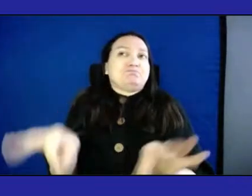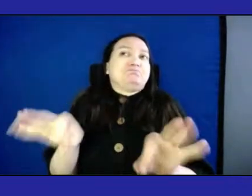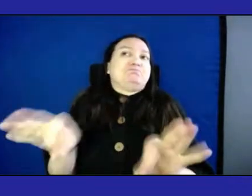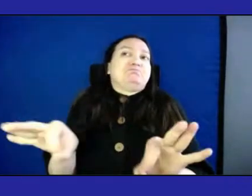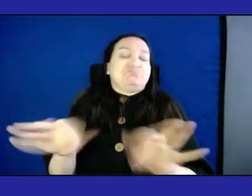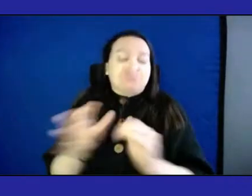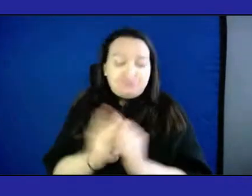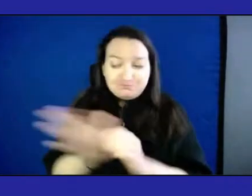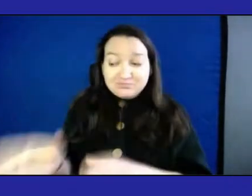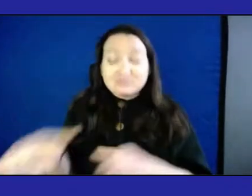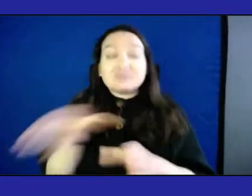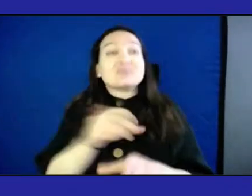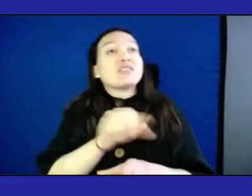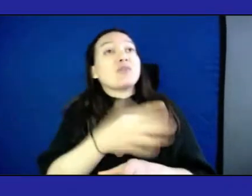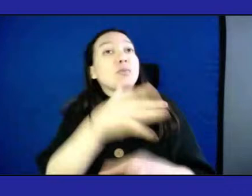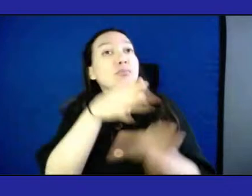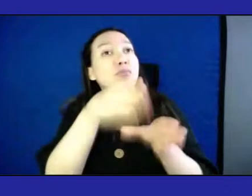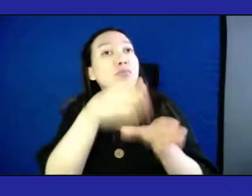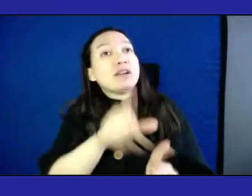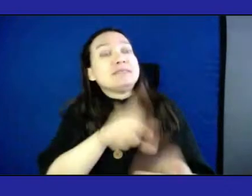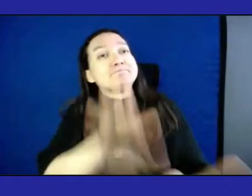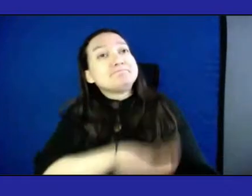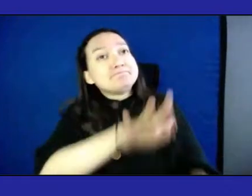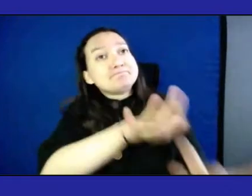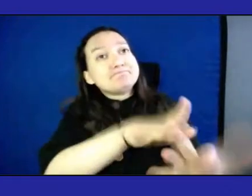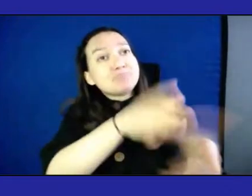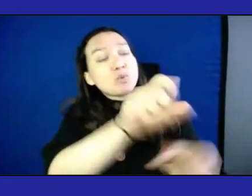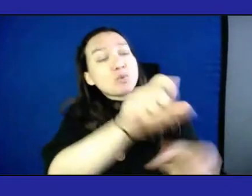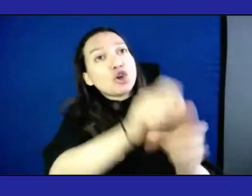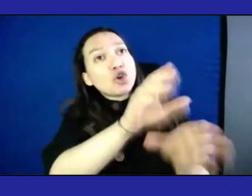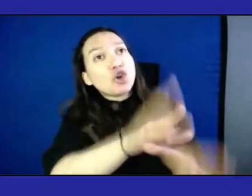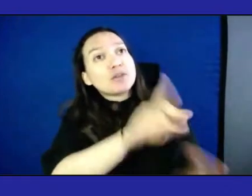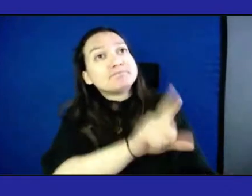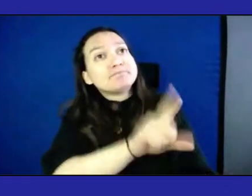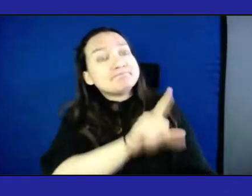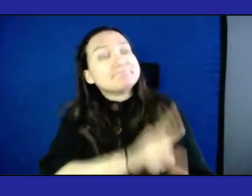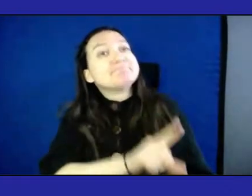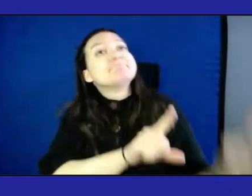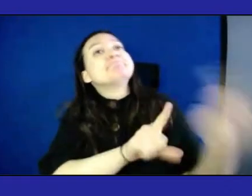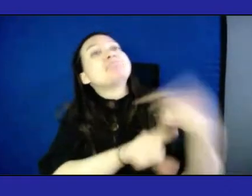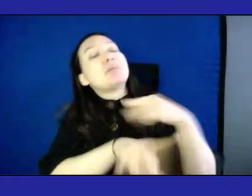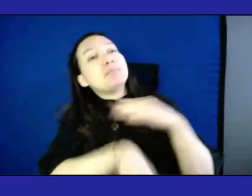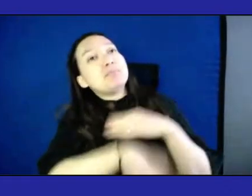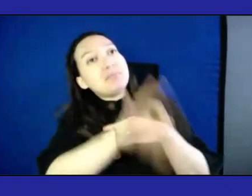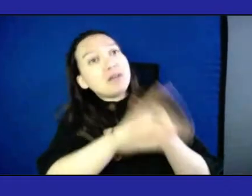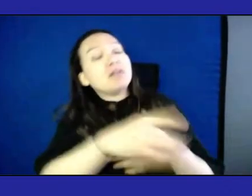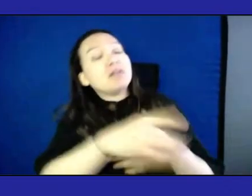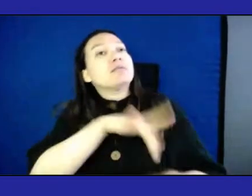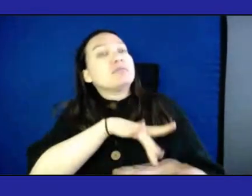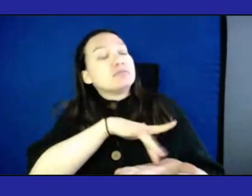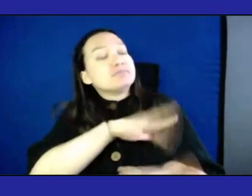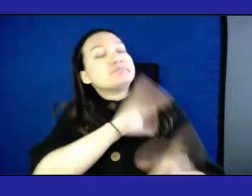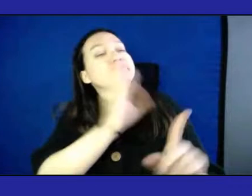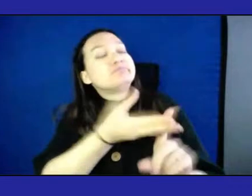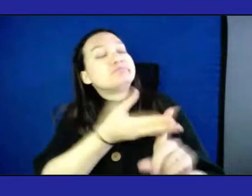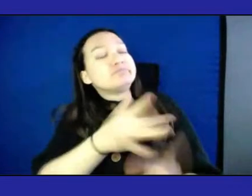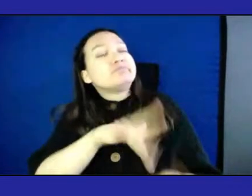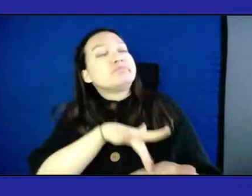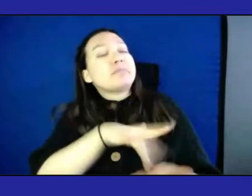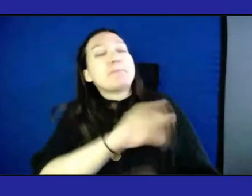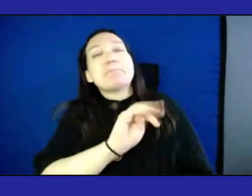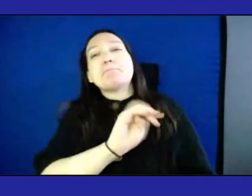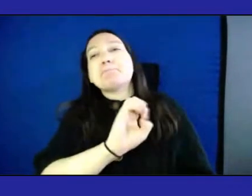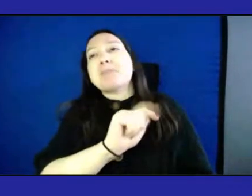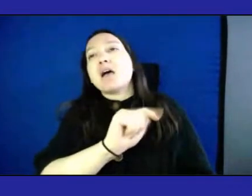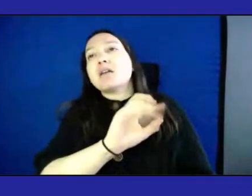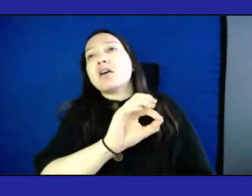you're the person who needs the outreach worker just to come to get you to take 1 metformin a day, because that's as much as you'll